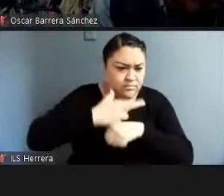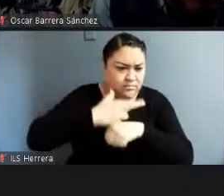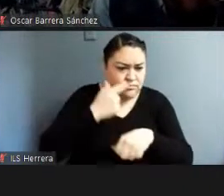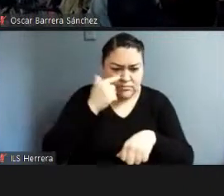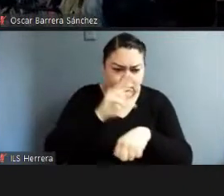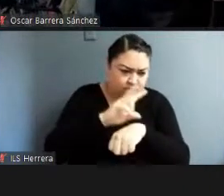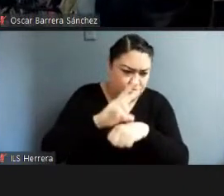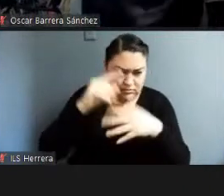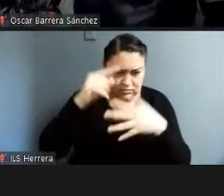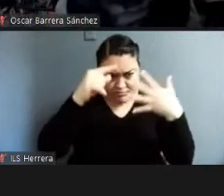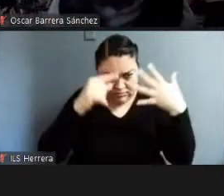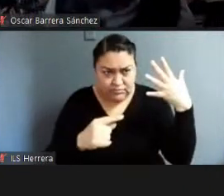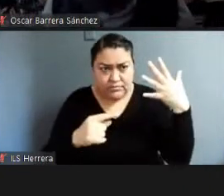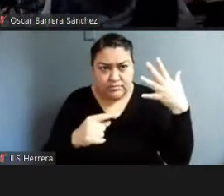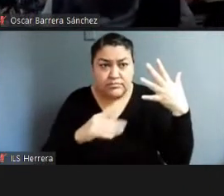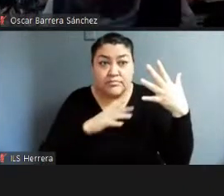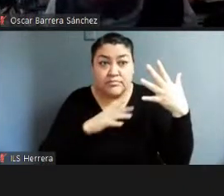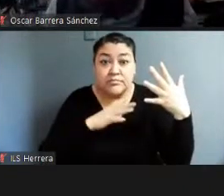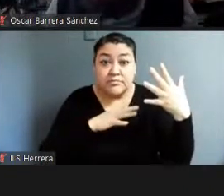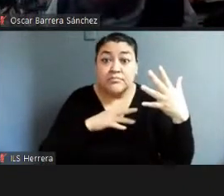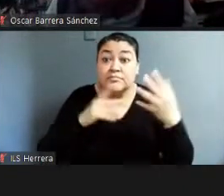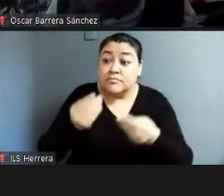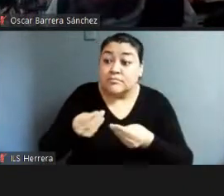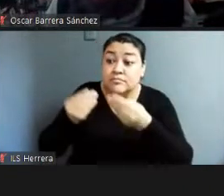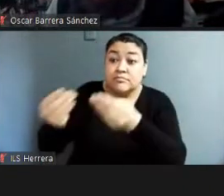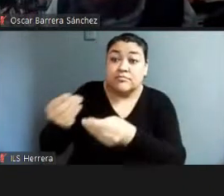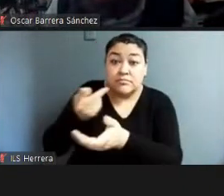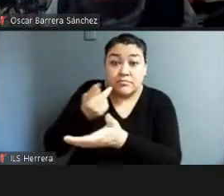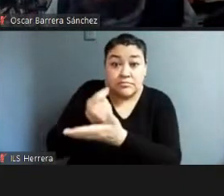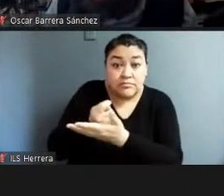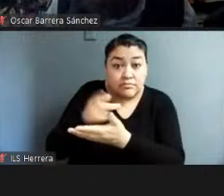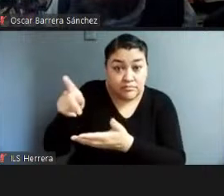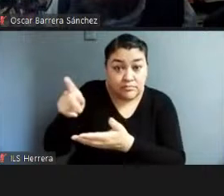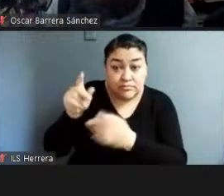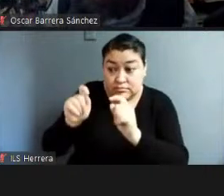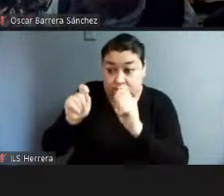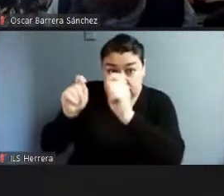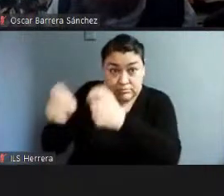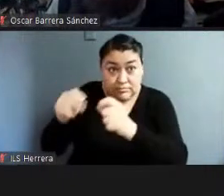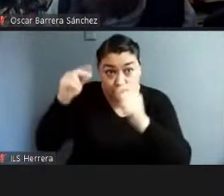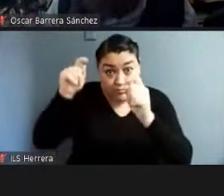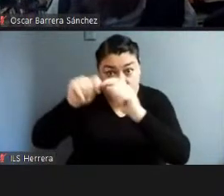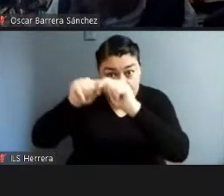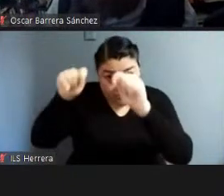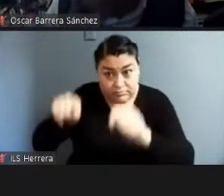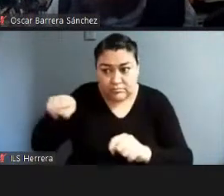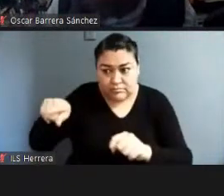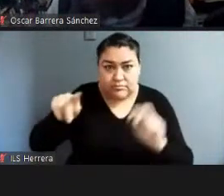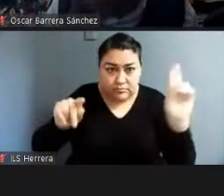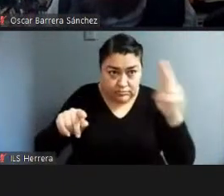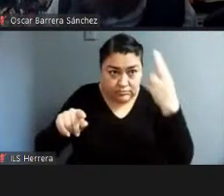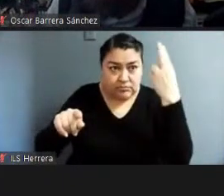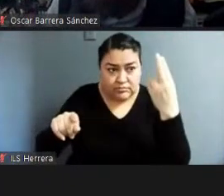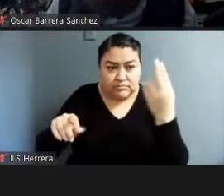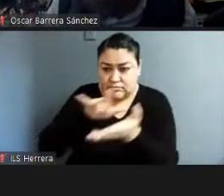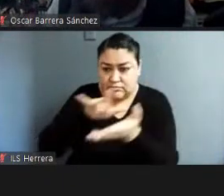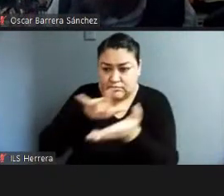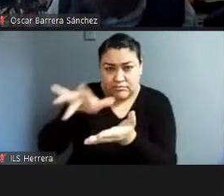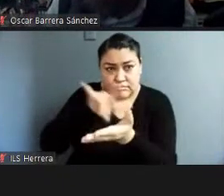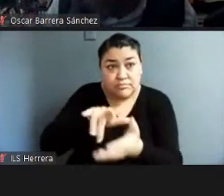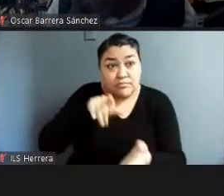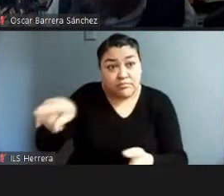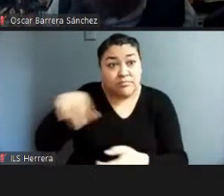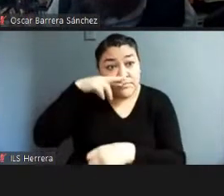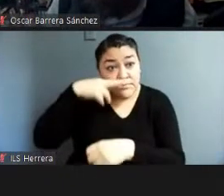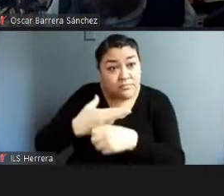honorary titles and access to university resources. And that prestigious role and title itself has